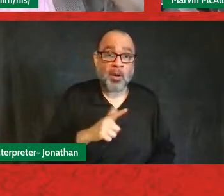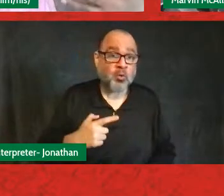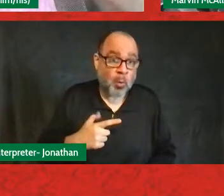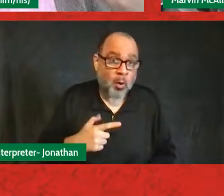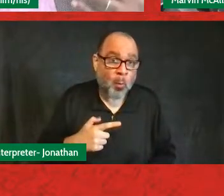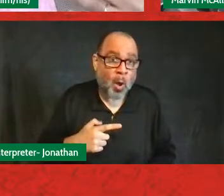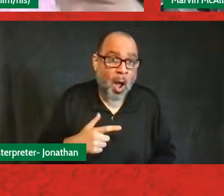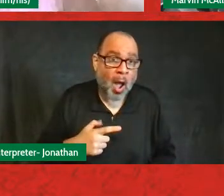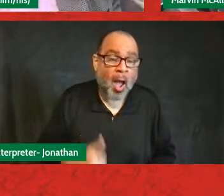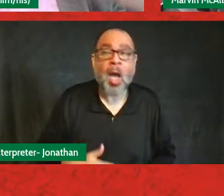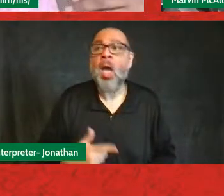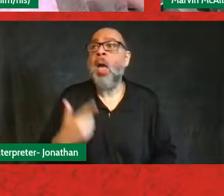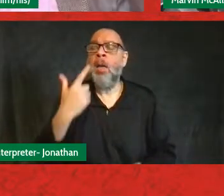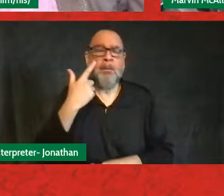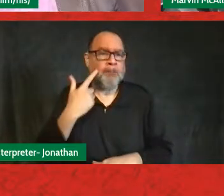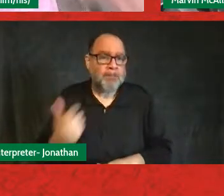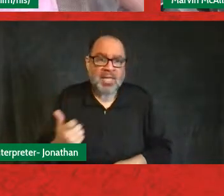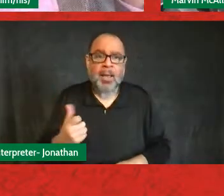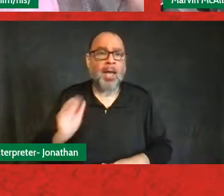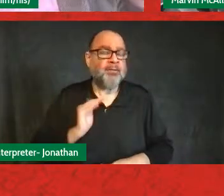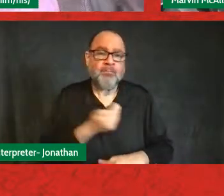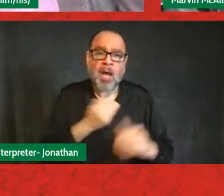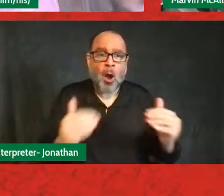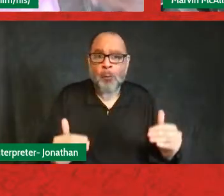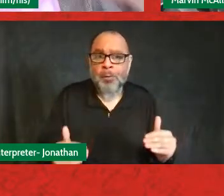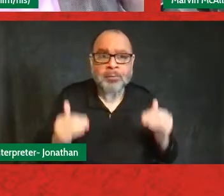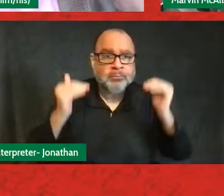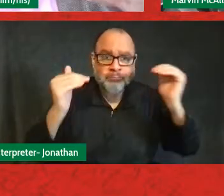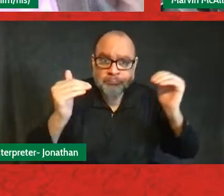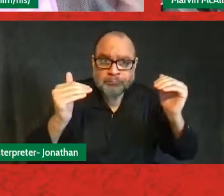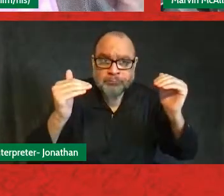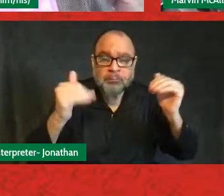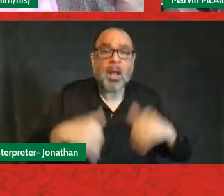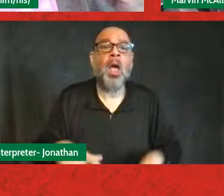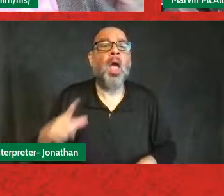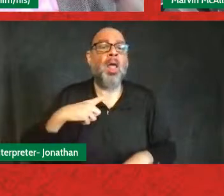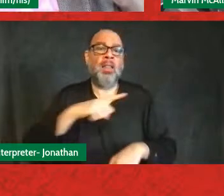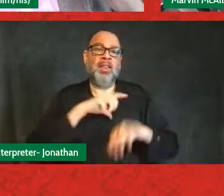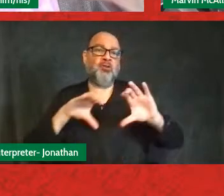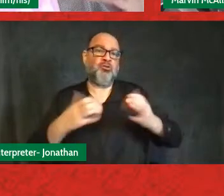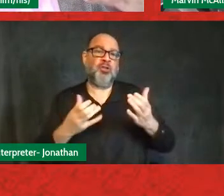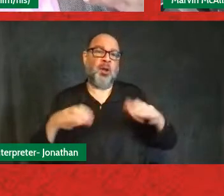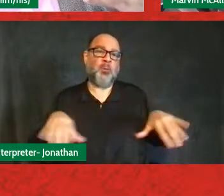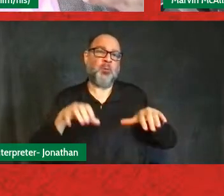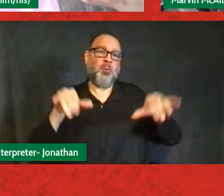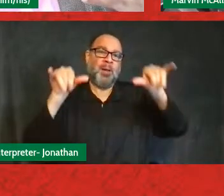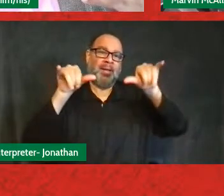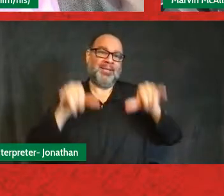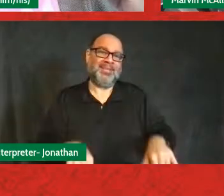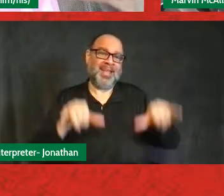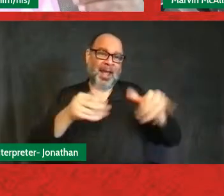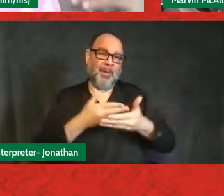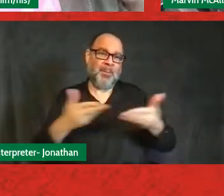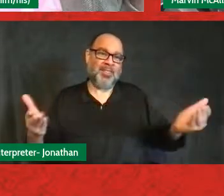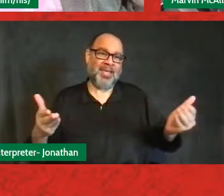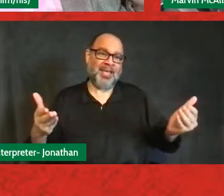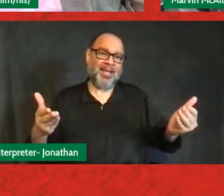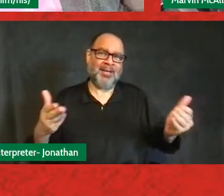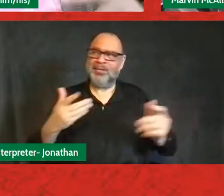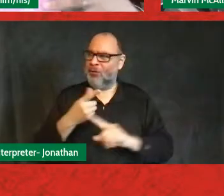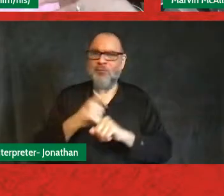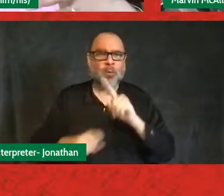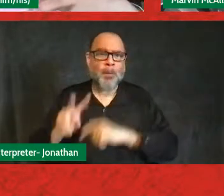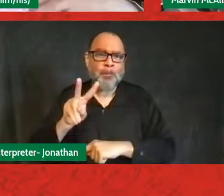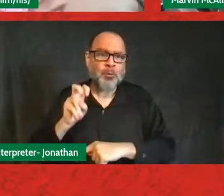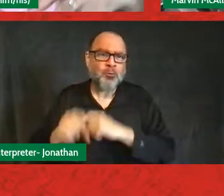Black people, the politics of the moment, you see legislatures doing exactly the same thing in response to the fact that there's a notion